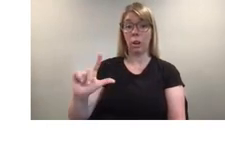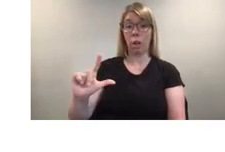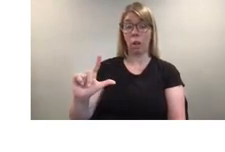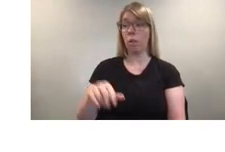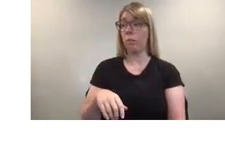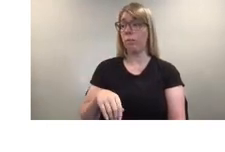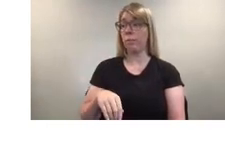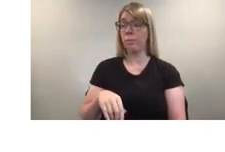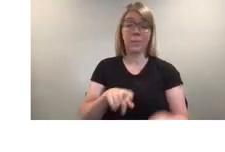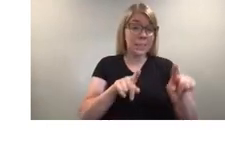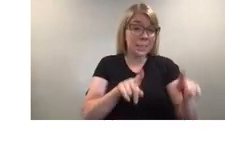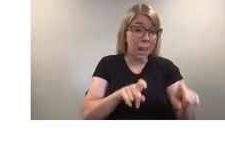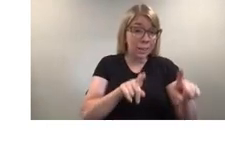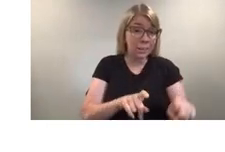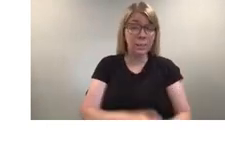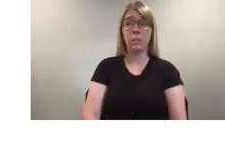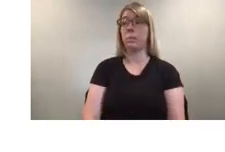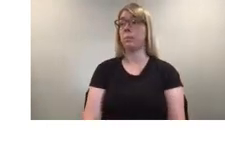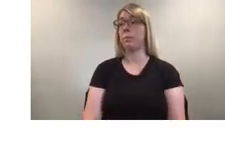test.